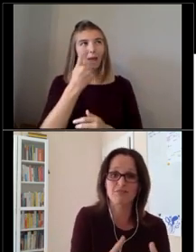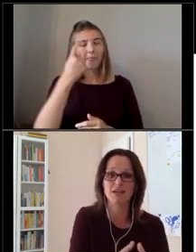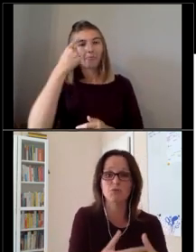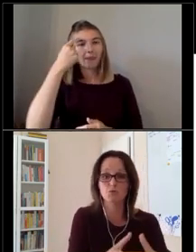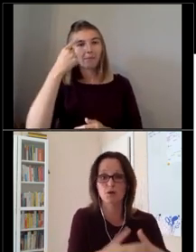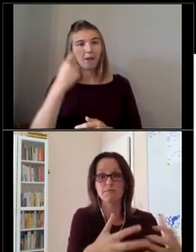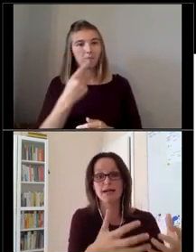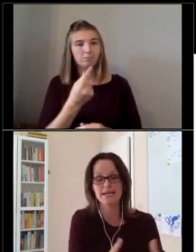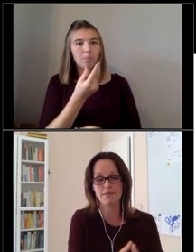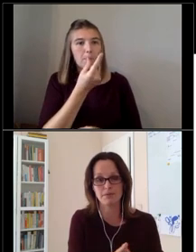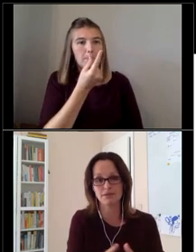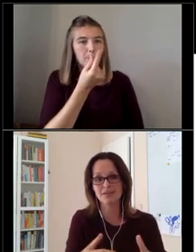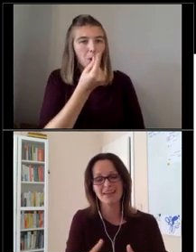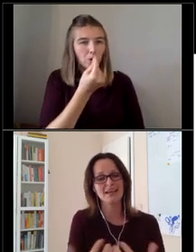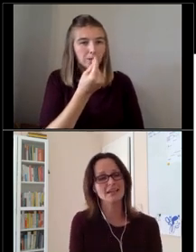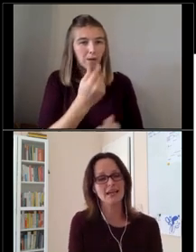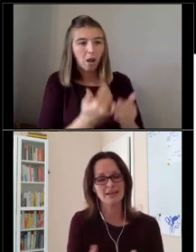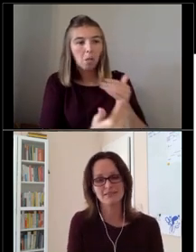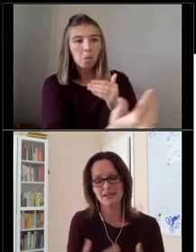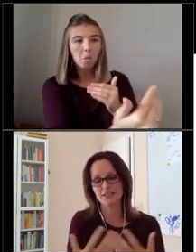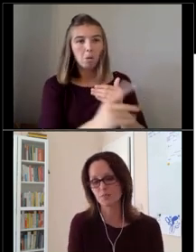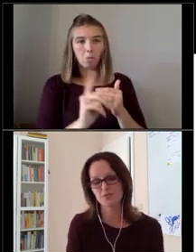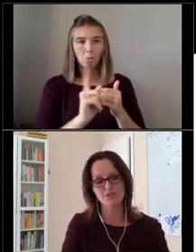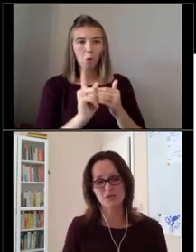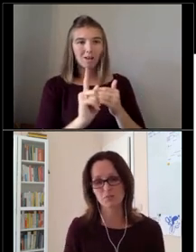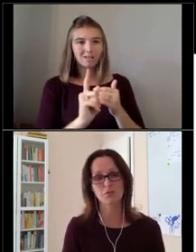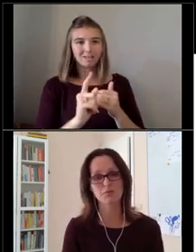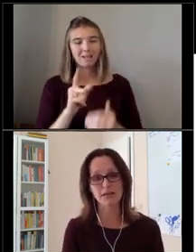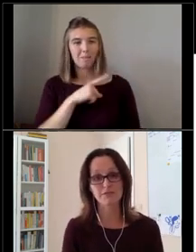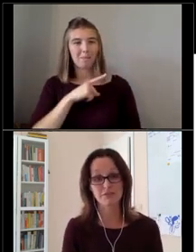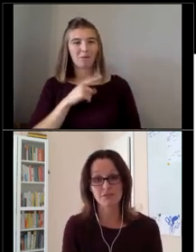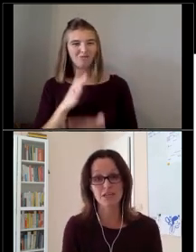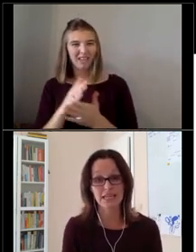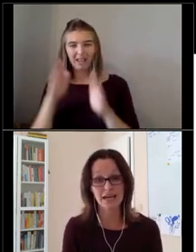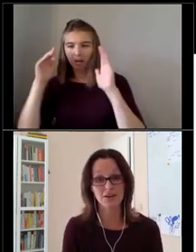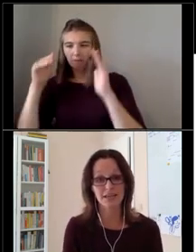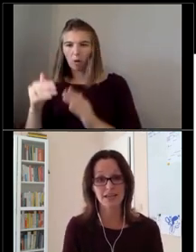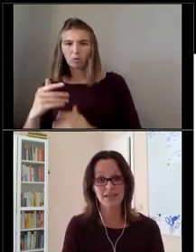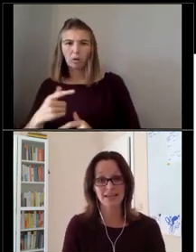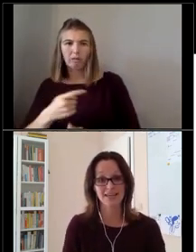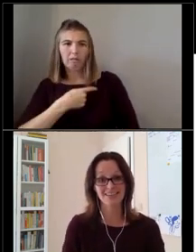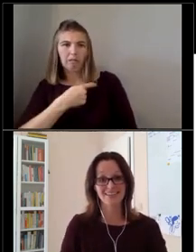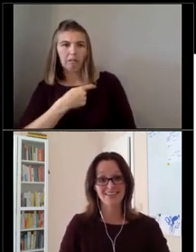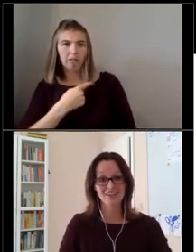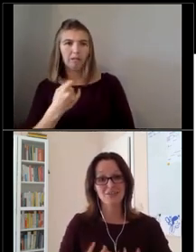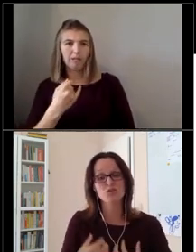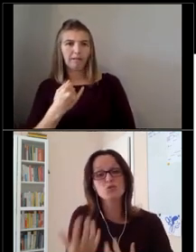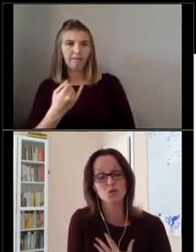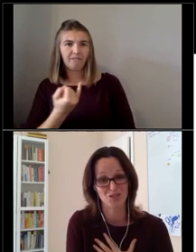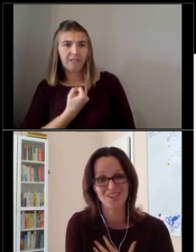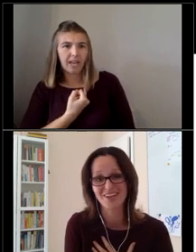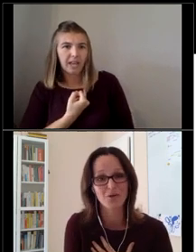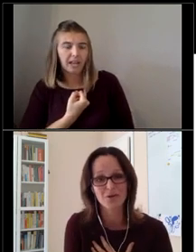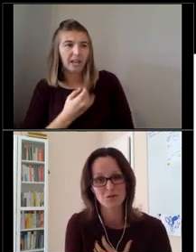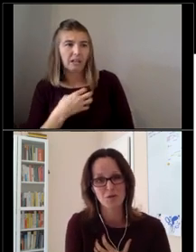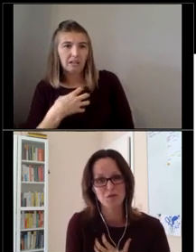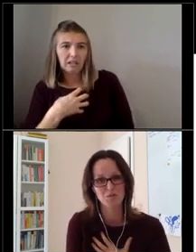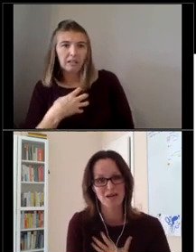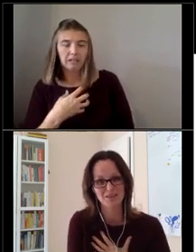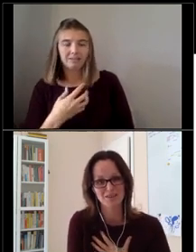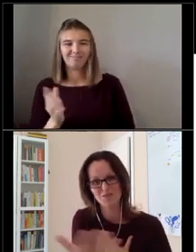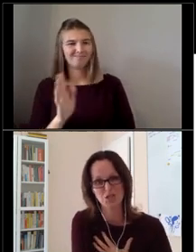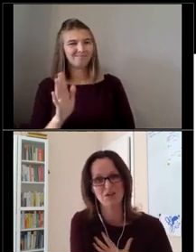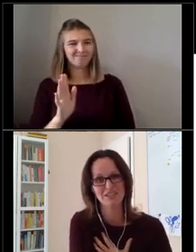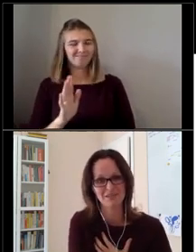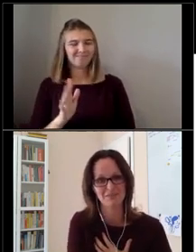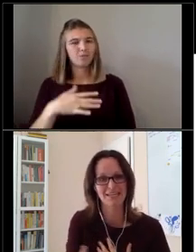what's driving that, right? What might happen? And I suppose giving people the benefit of the doubt that if you wouldn't go and expose